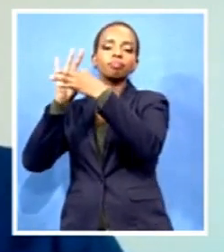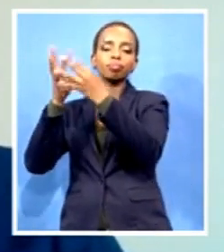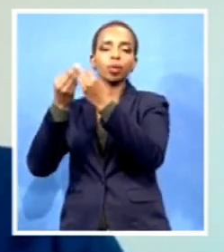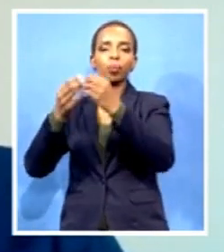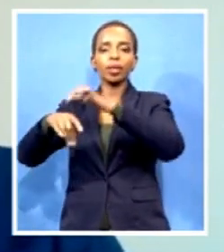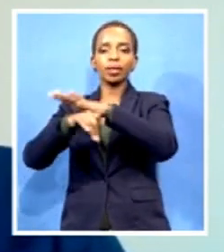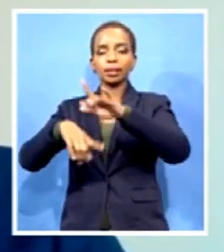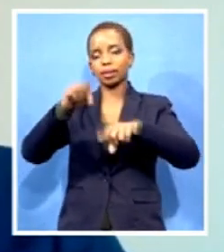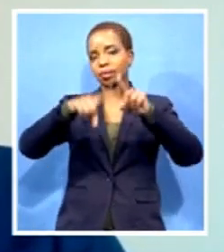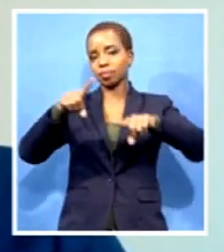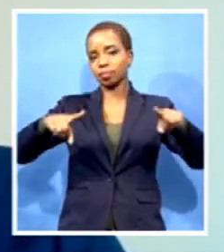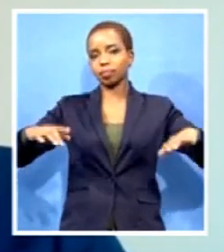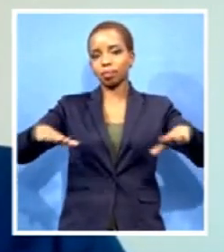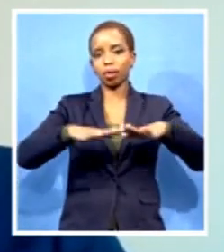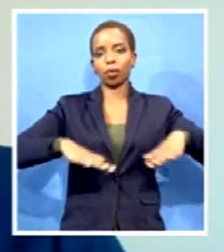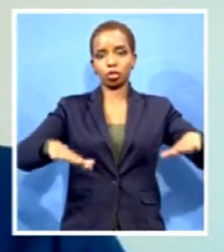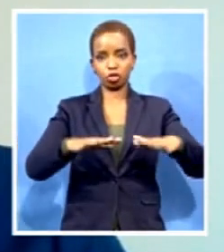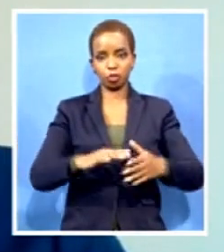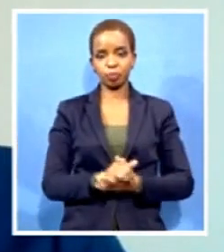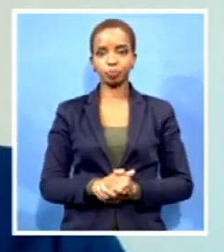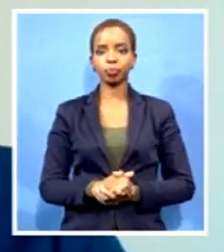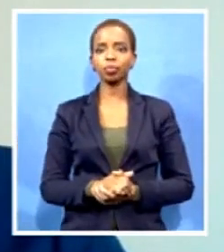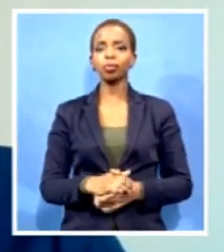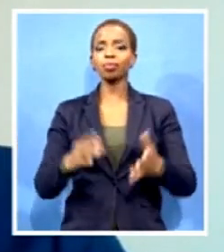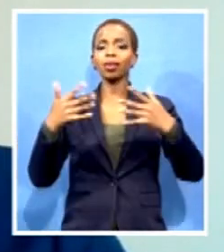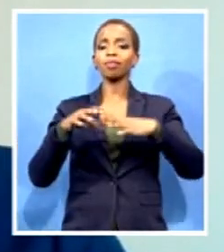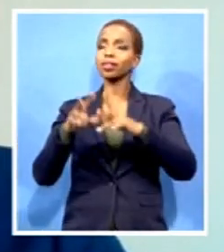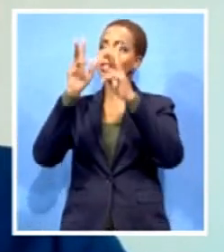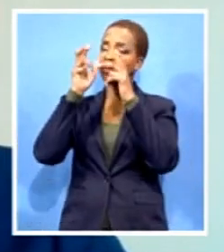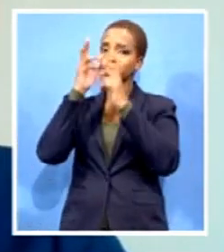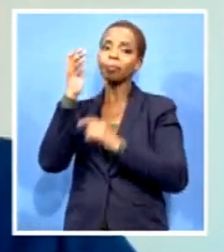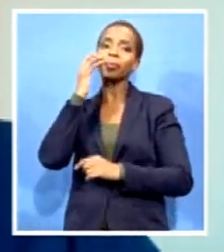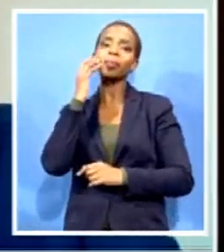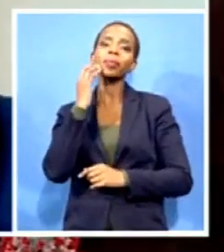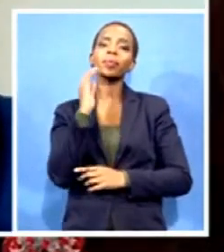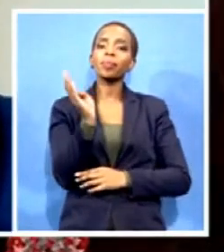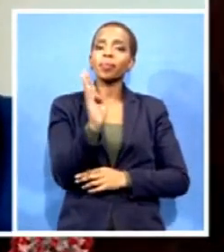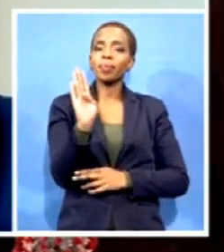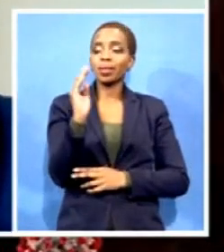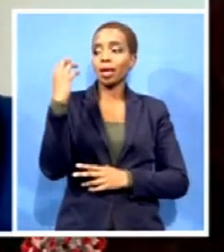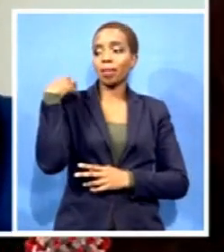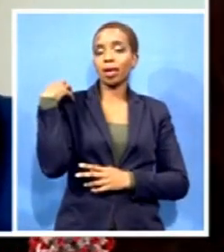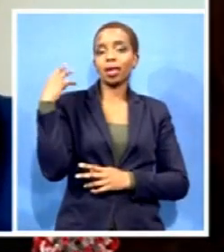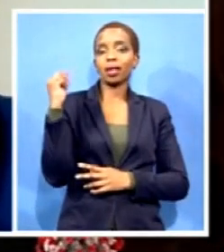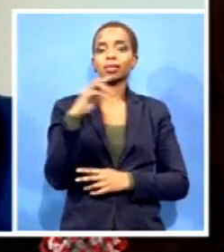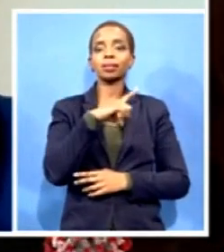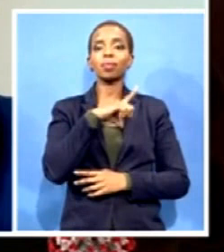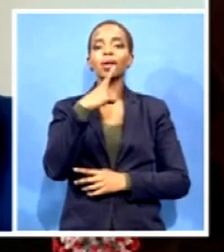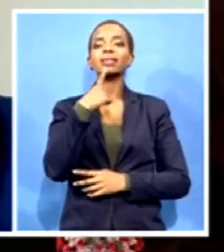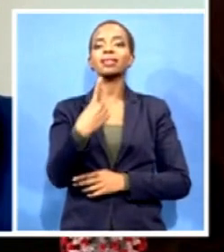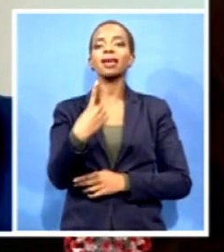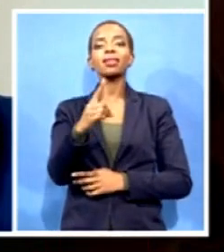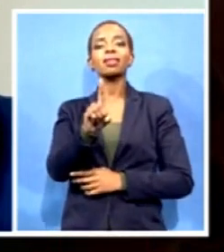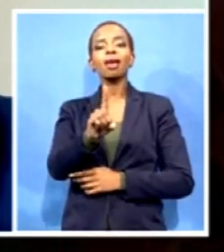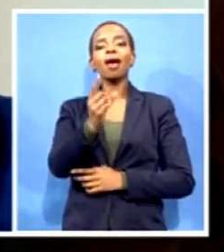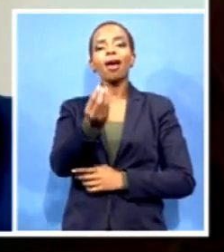Nzimande talking about these critical interventions that need to be put in place for higher learning, and talking about